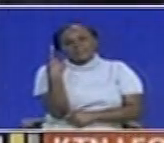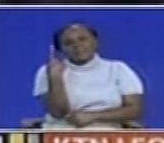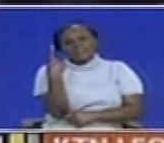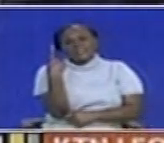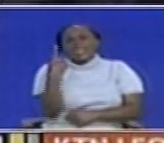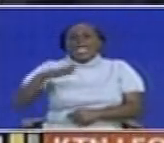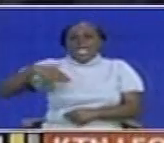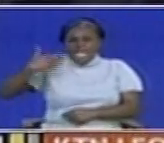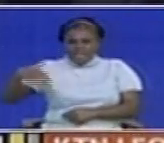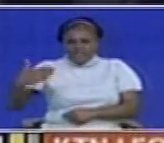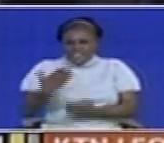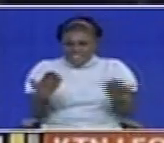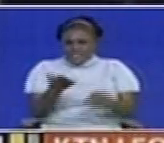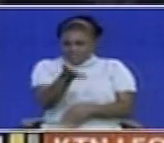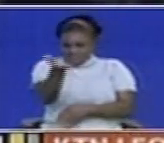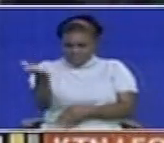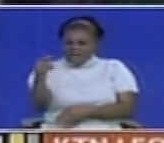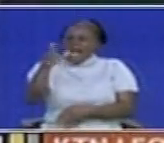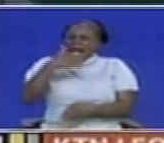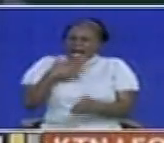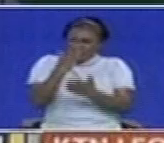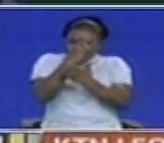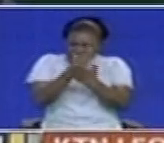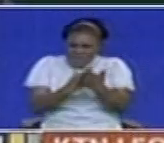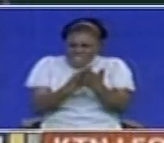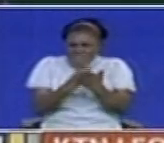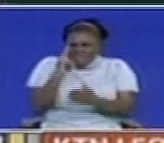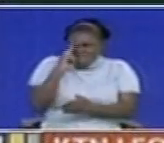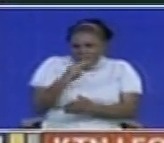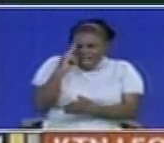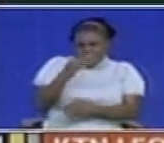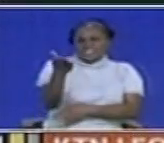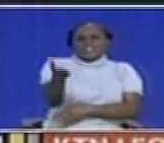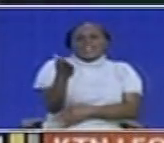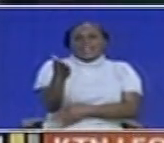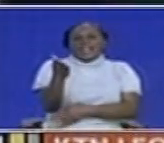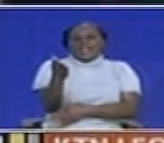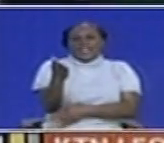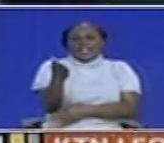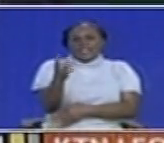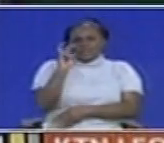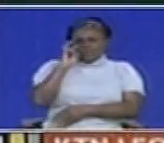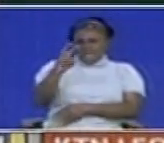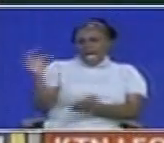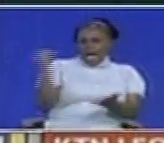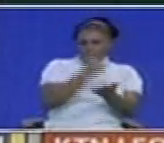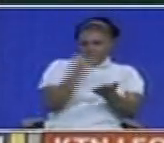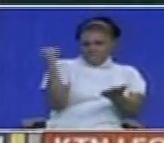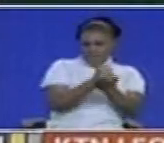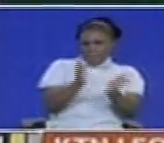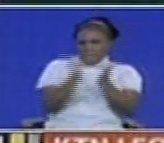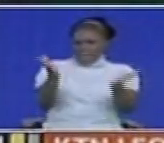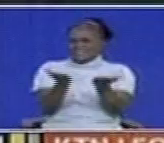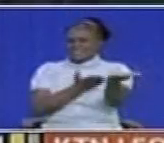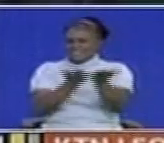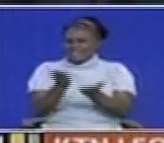Kila kitu chao, there is something sinister about it. Where you look at the appointments to public service,